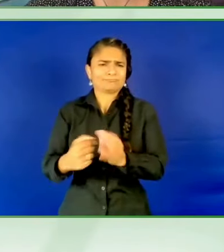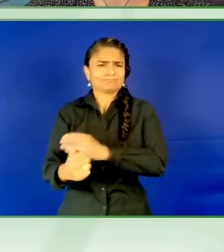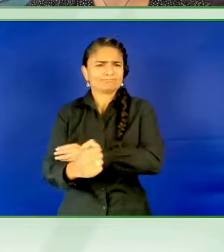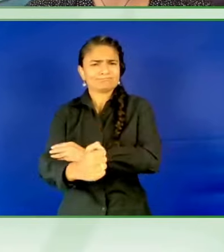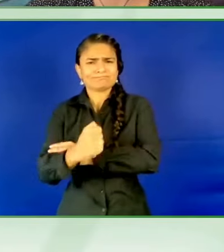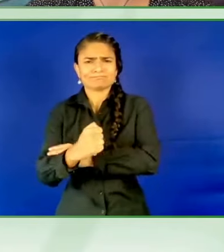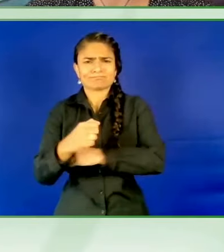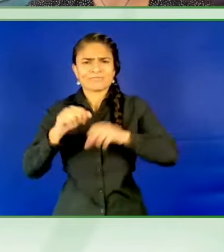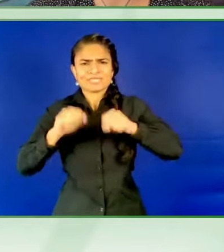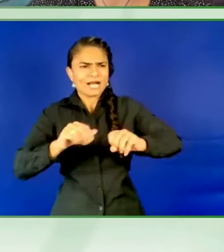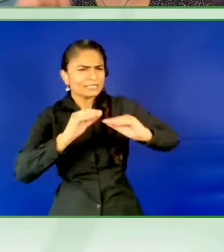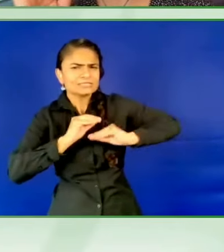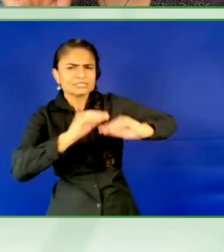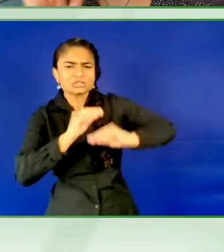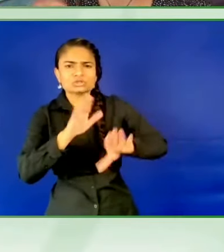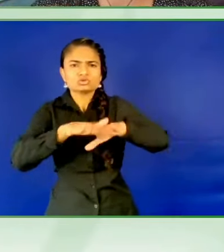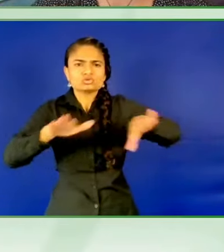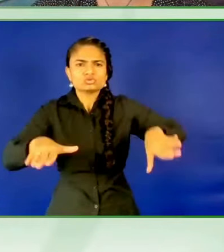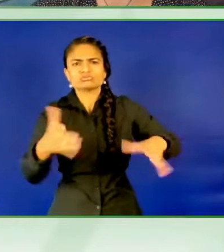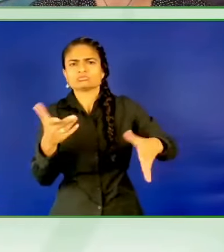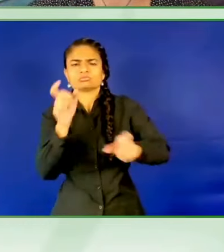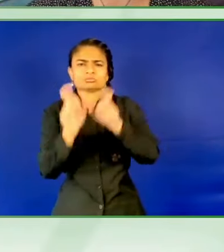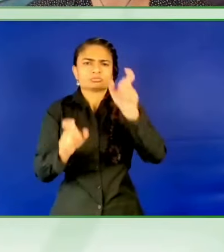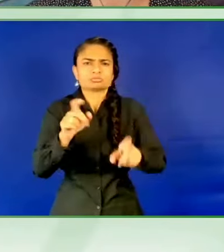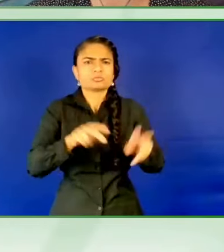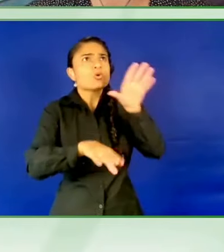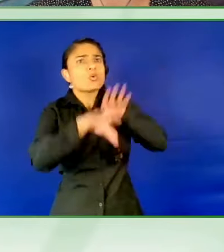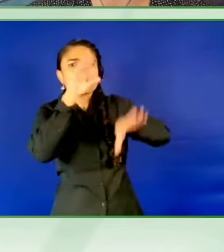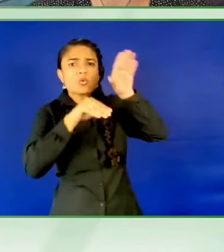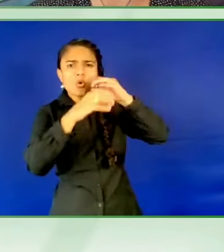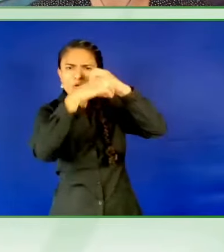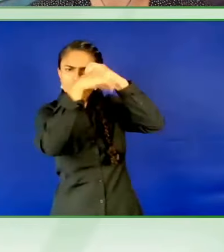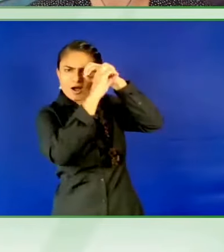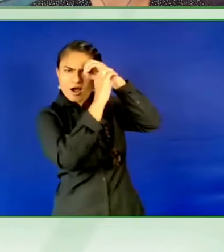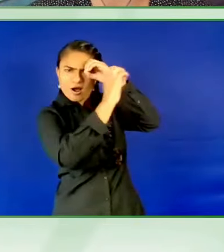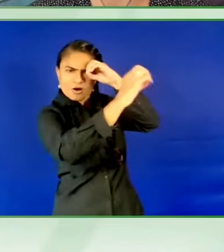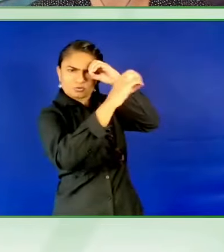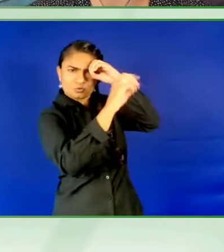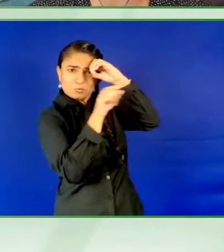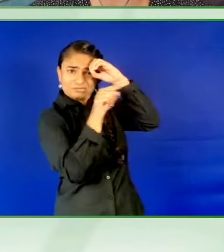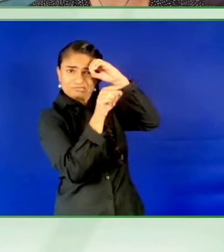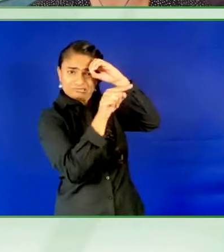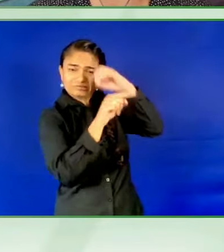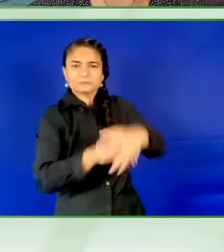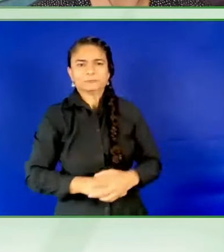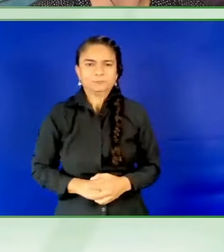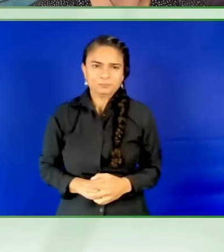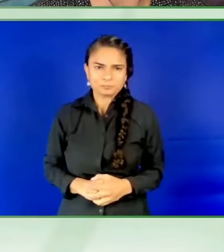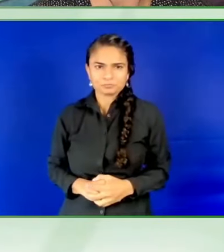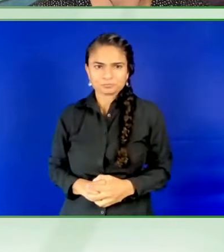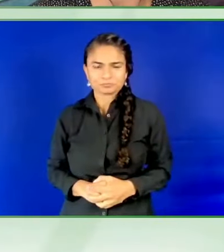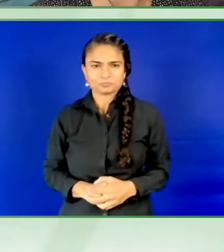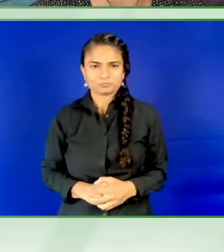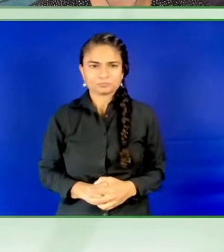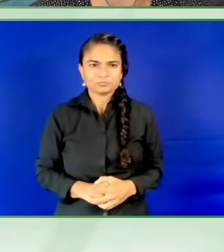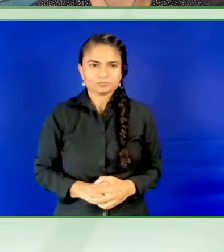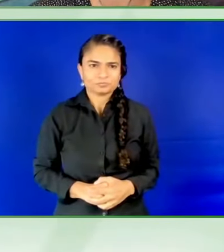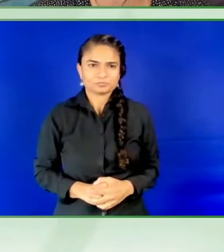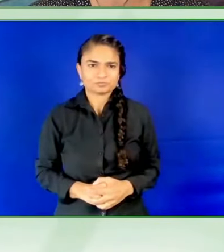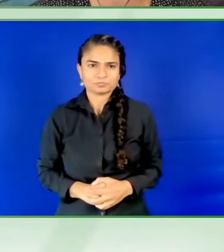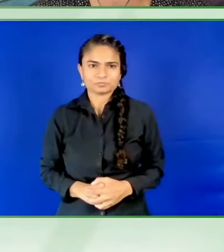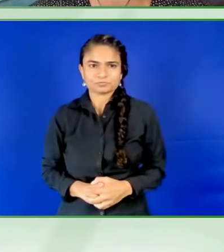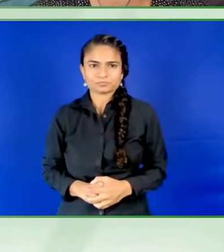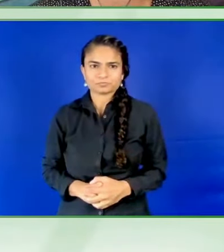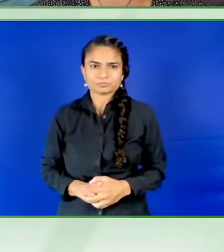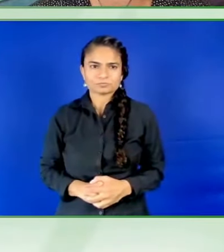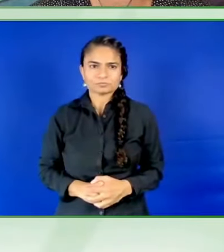And I want to highlight some very specific moment in this develop because it was very powerful and makes a lot of